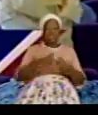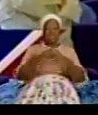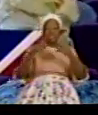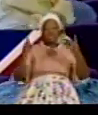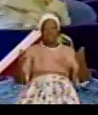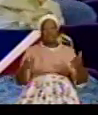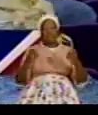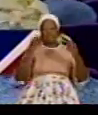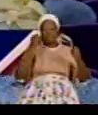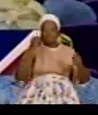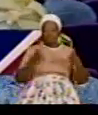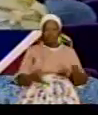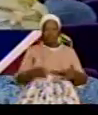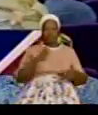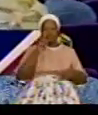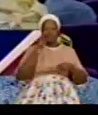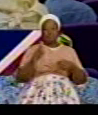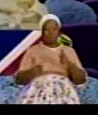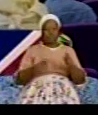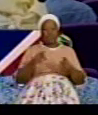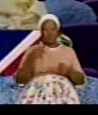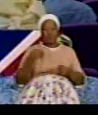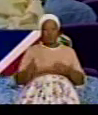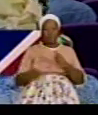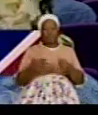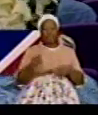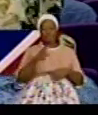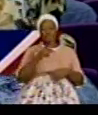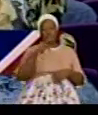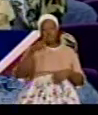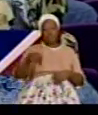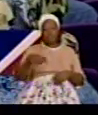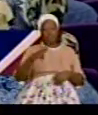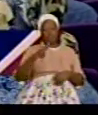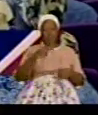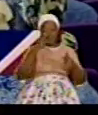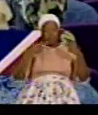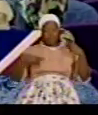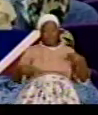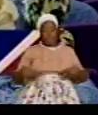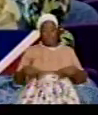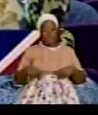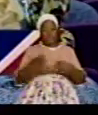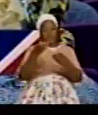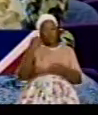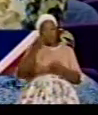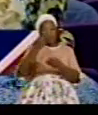company of the priests were obedient to the faith. The priests who